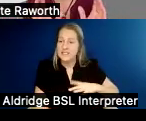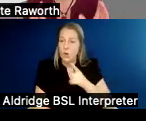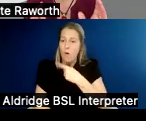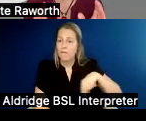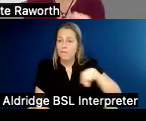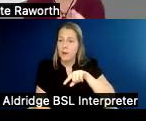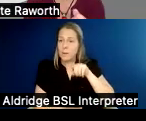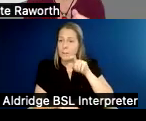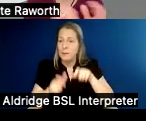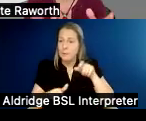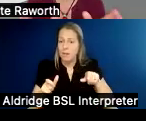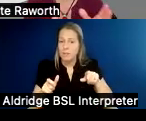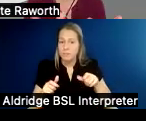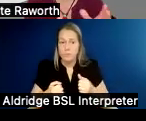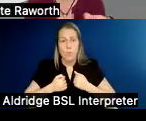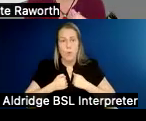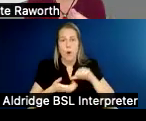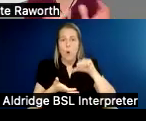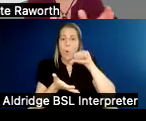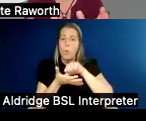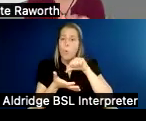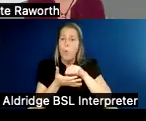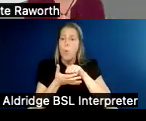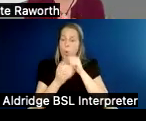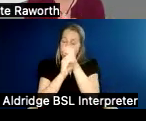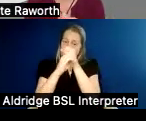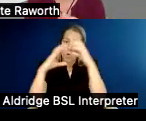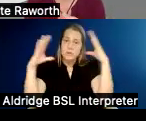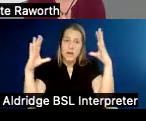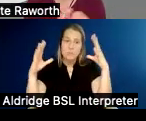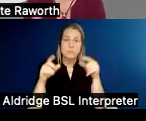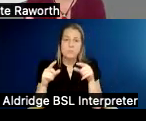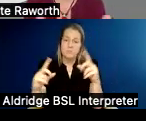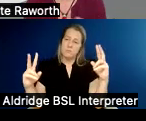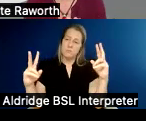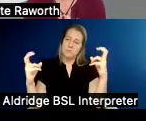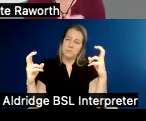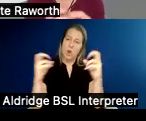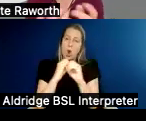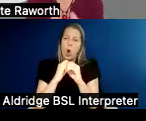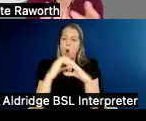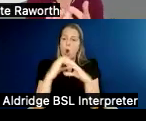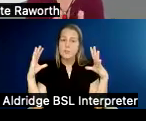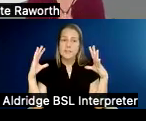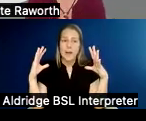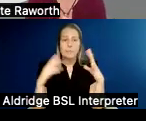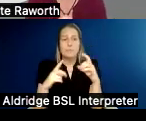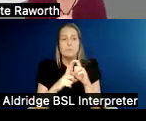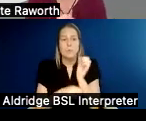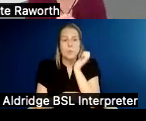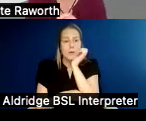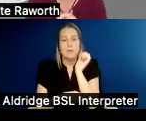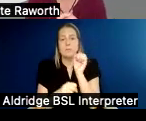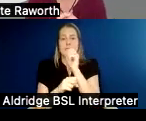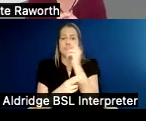the core concept, and we often call this the conceptual donut diagram. And what's obvious is there are no specifications